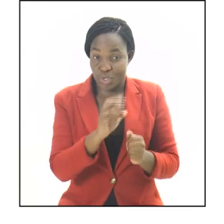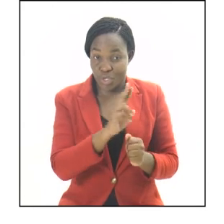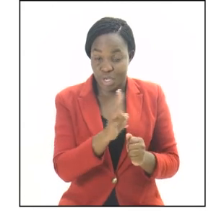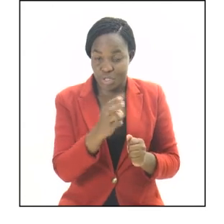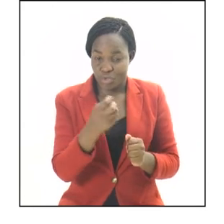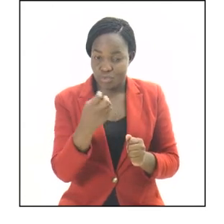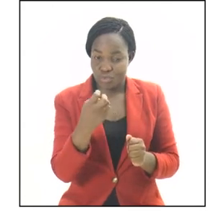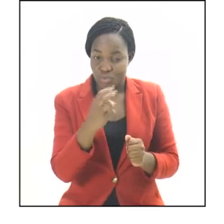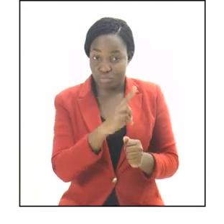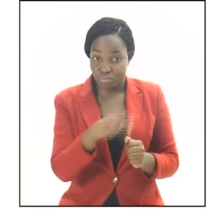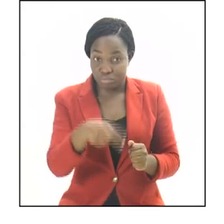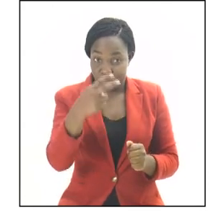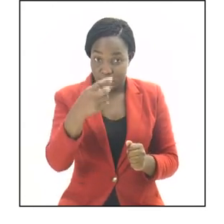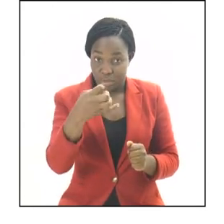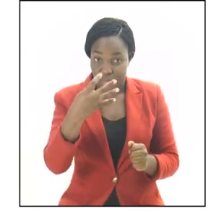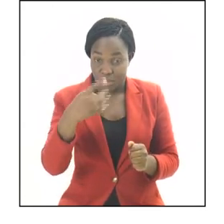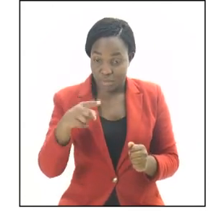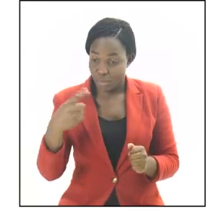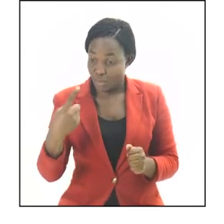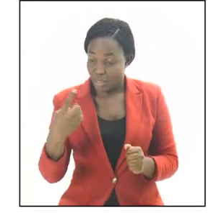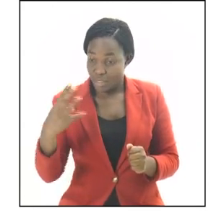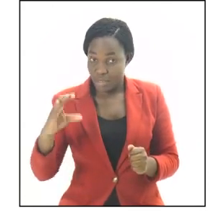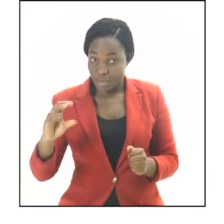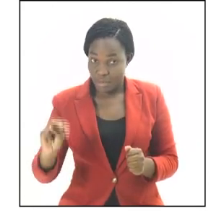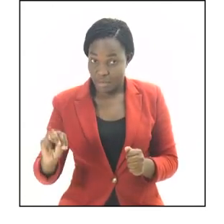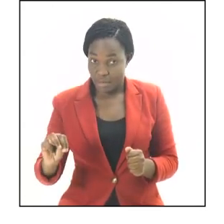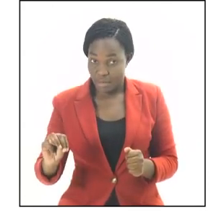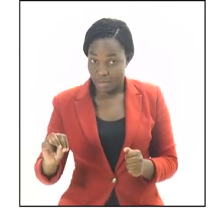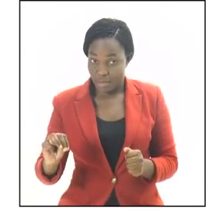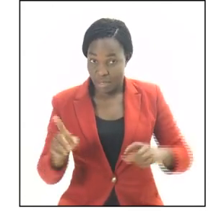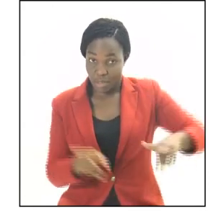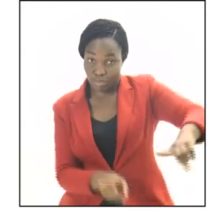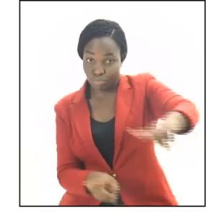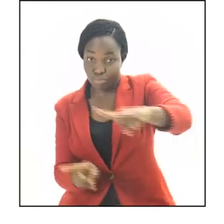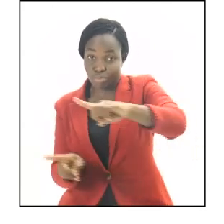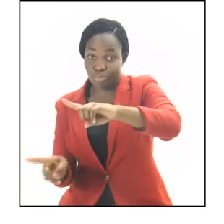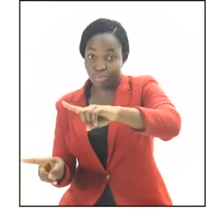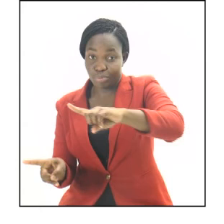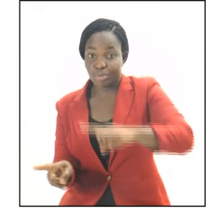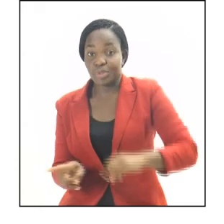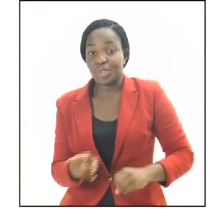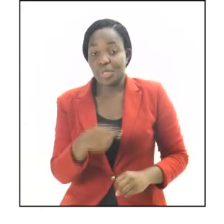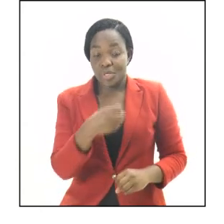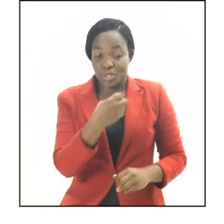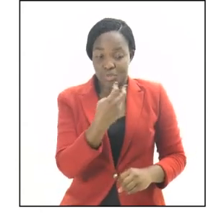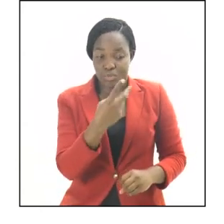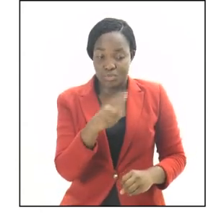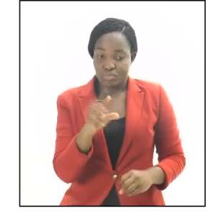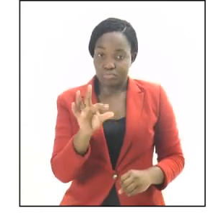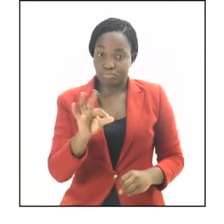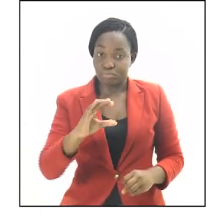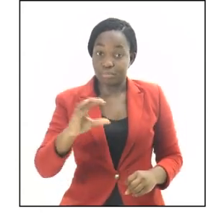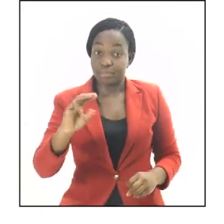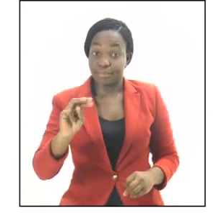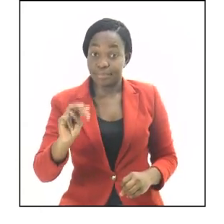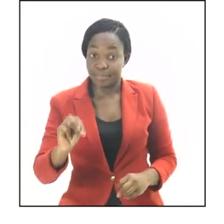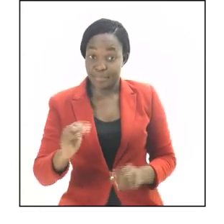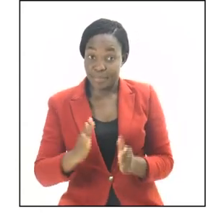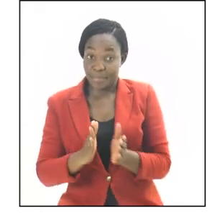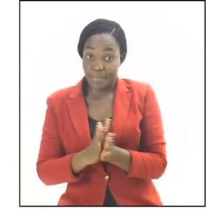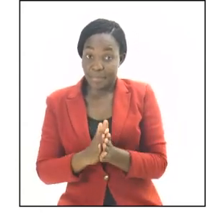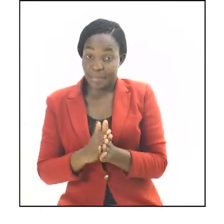4.1 centimeters and the two parallel sides are 2.9 centimeters